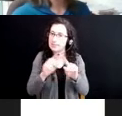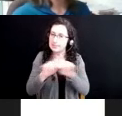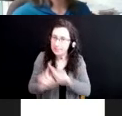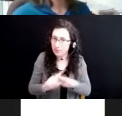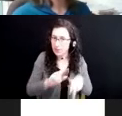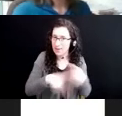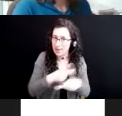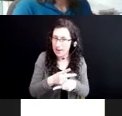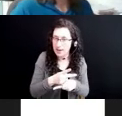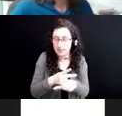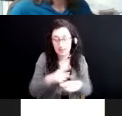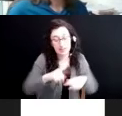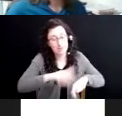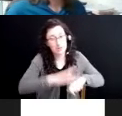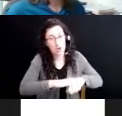structure. So